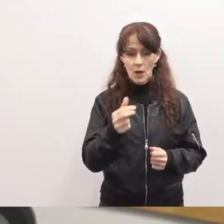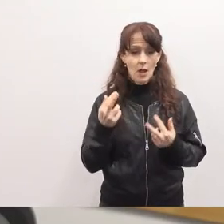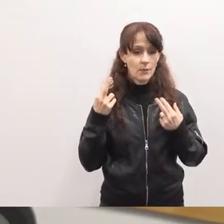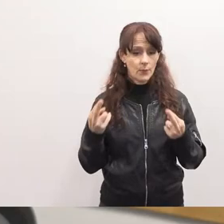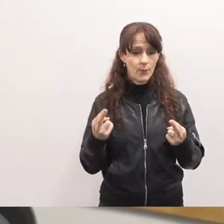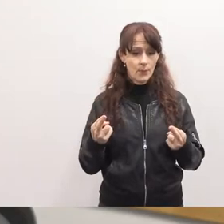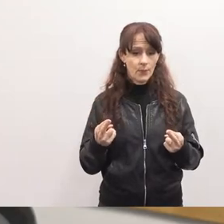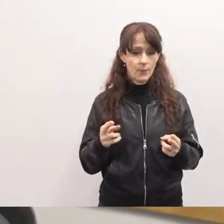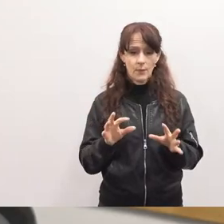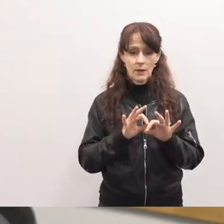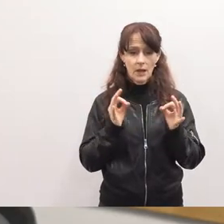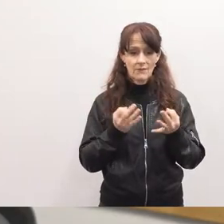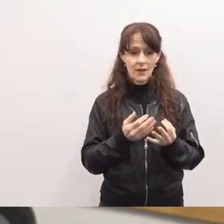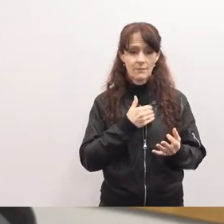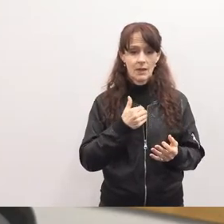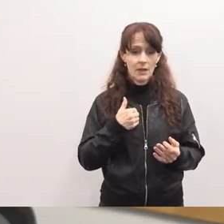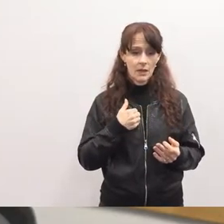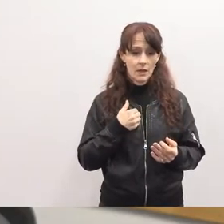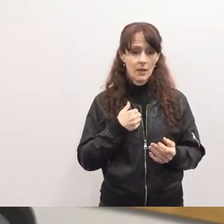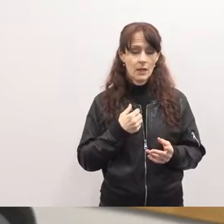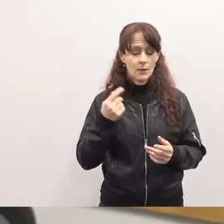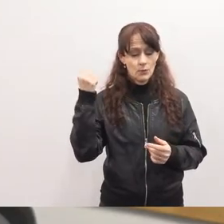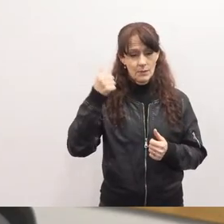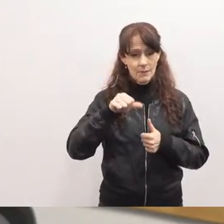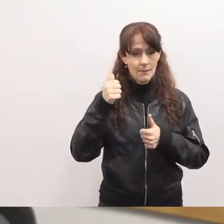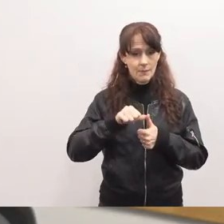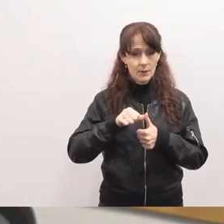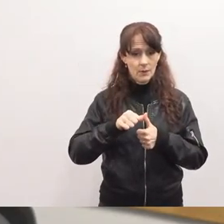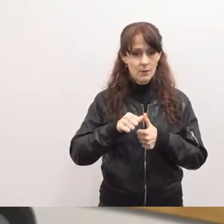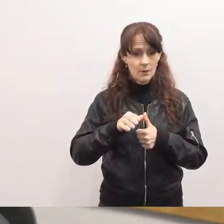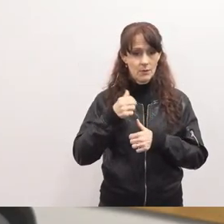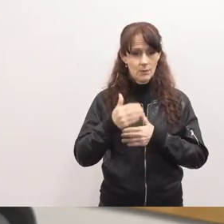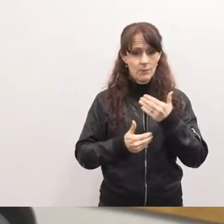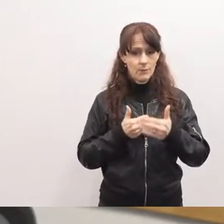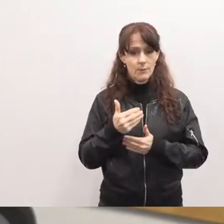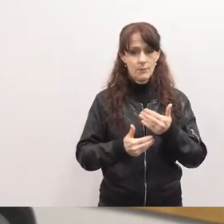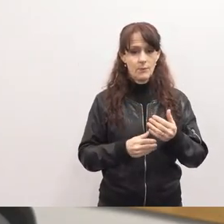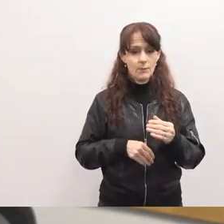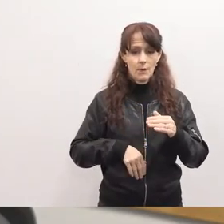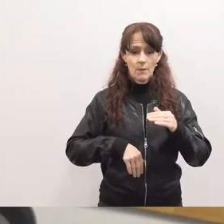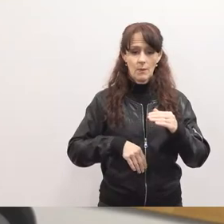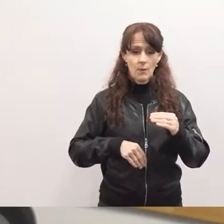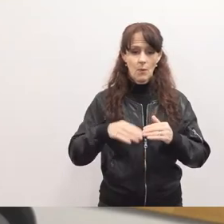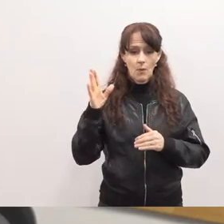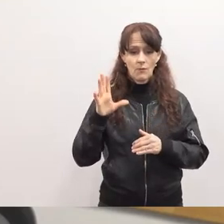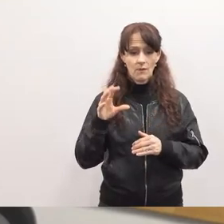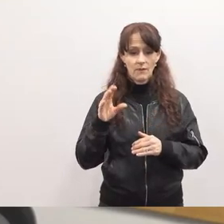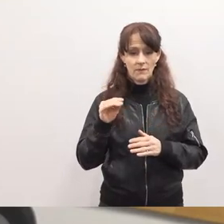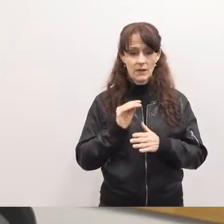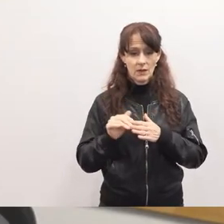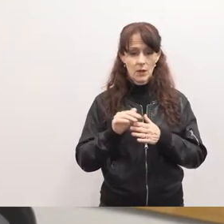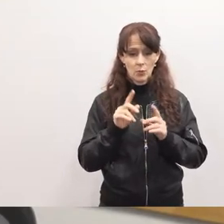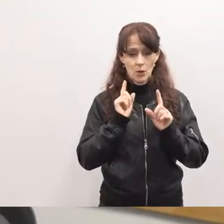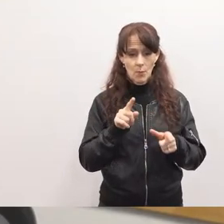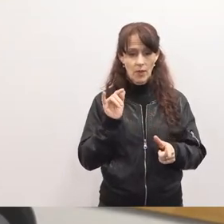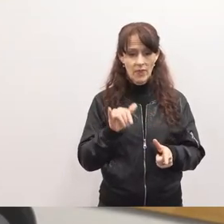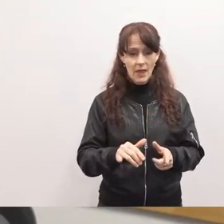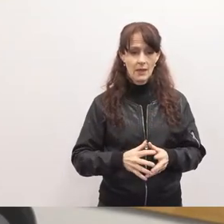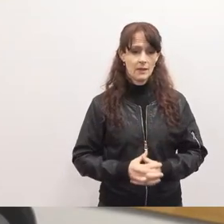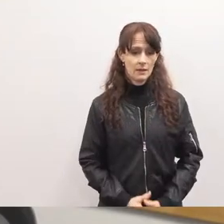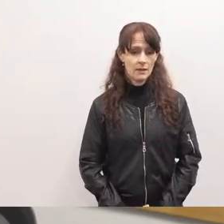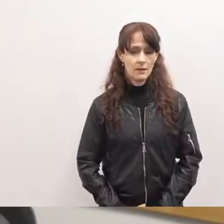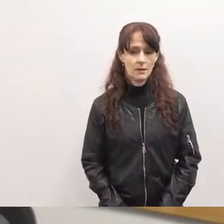with or not a family member, do kind of keep in your mind, keep track of that. You know, if it's more than $50, you are supposed to report that.